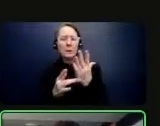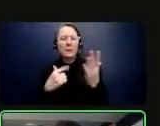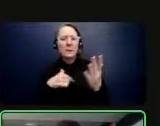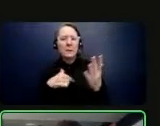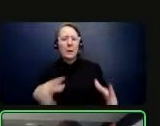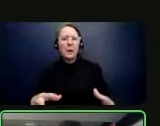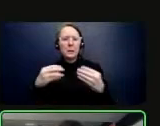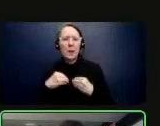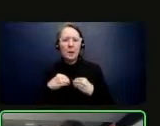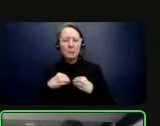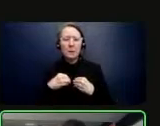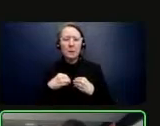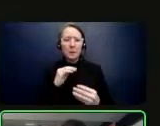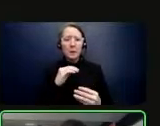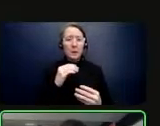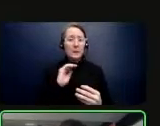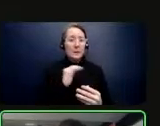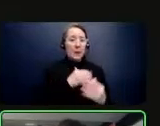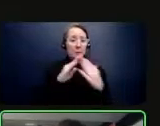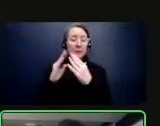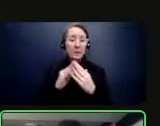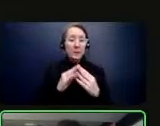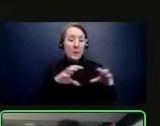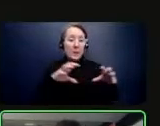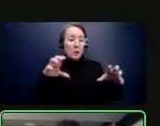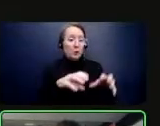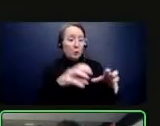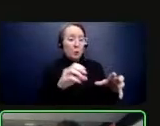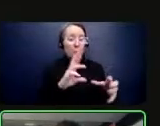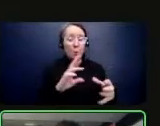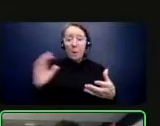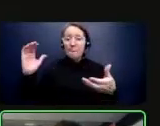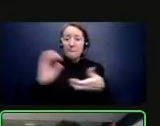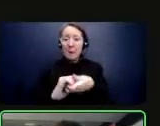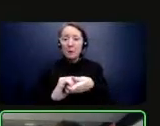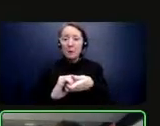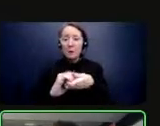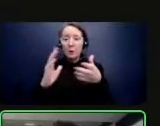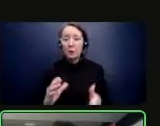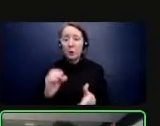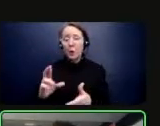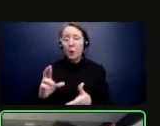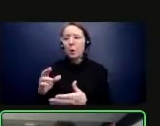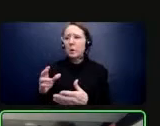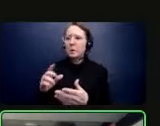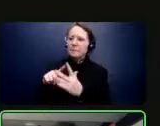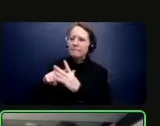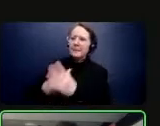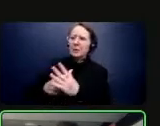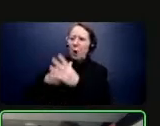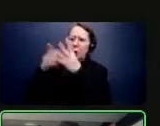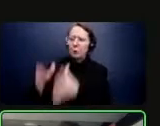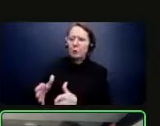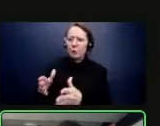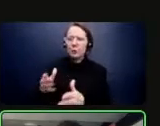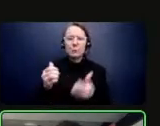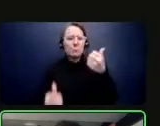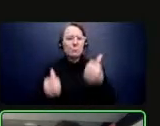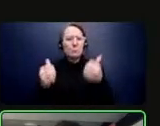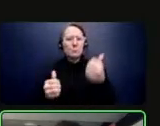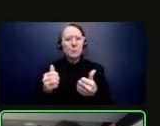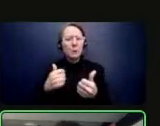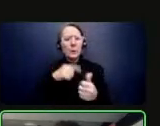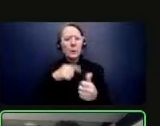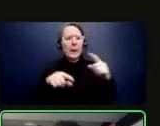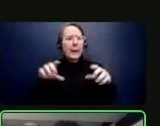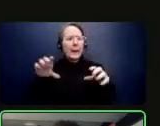city is a doer, a partner, or a convener in this work, because the city can't do everything. and be everything to everyone in these